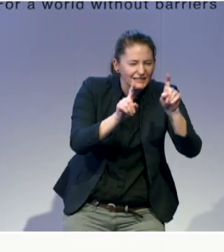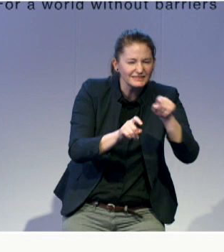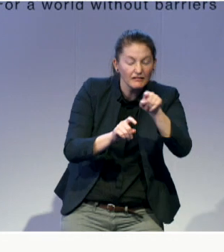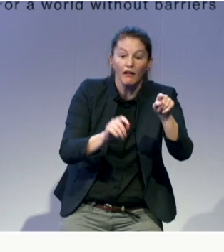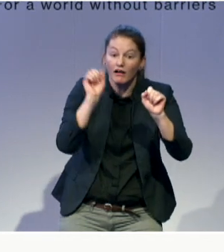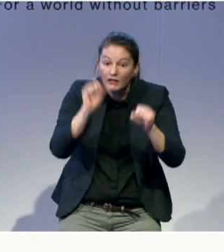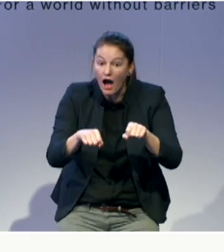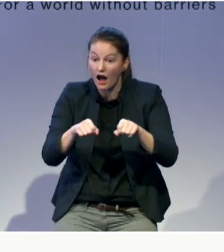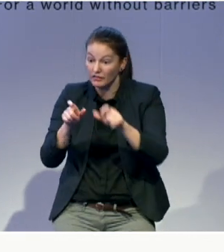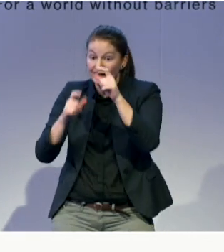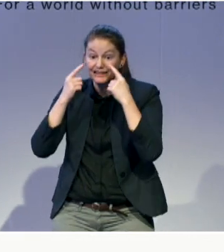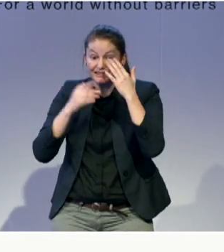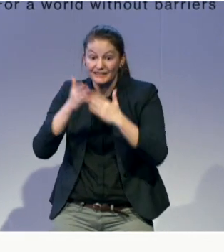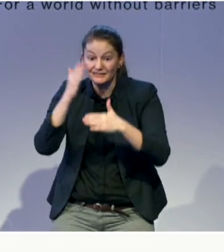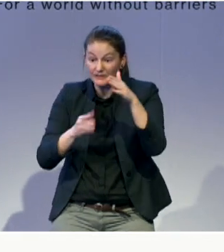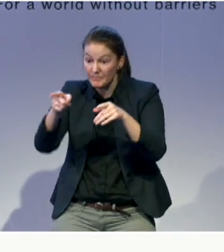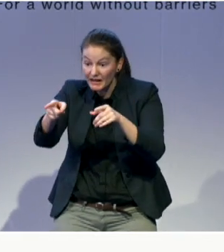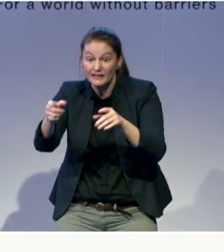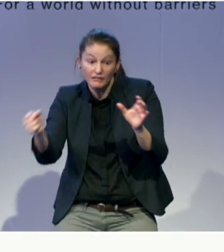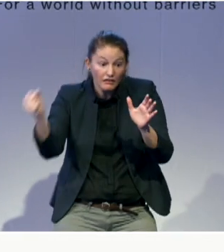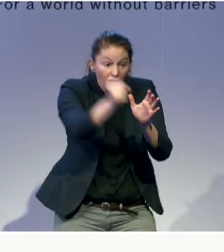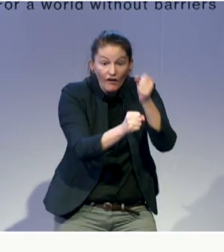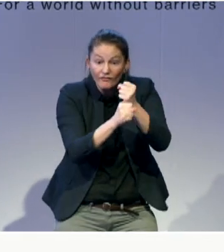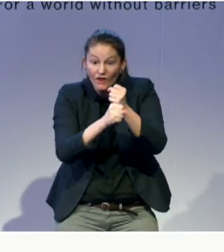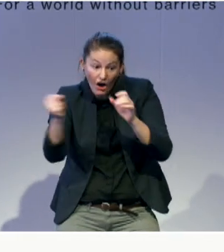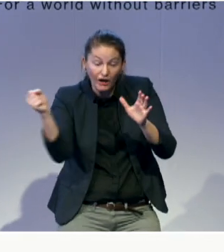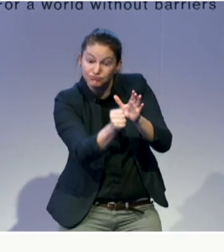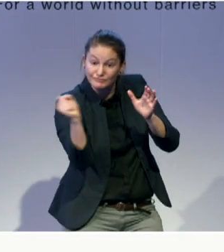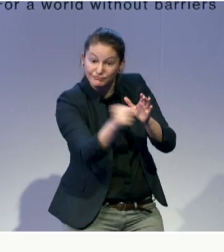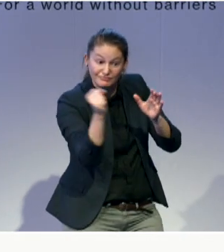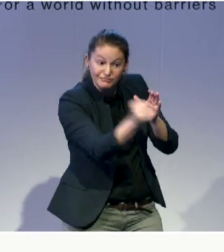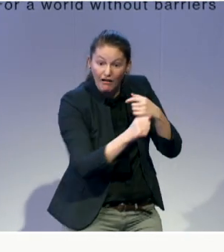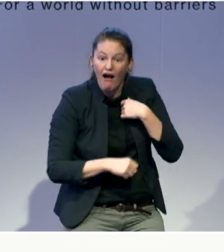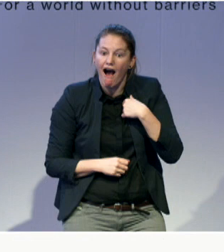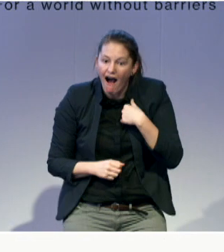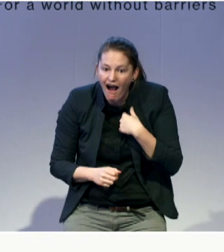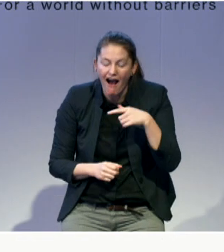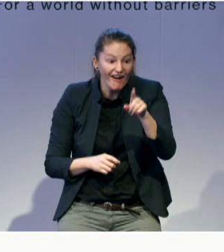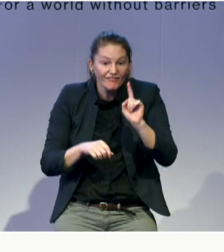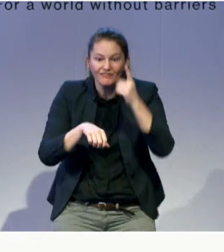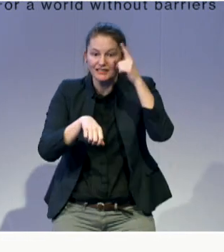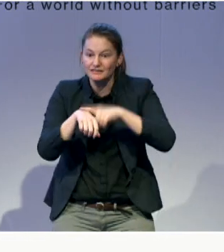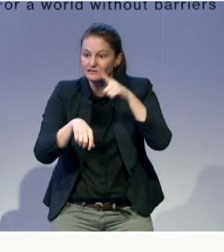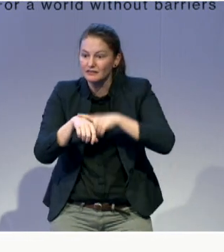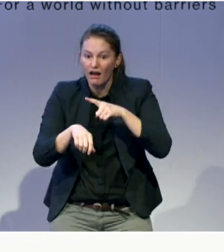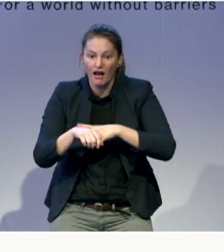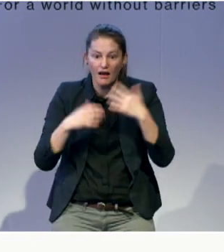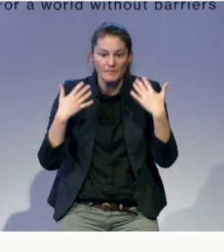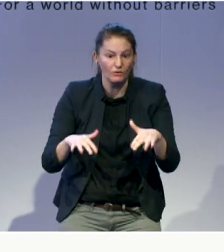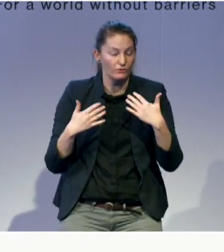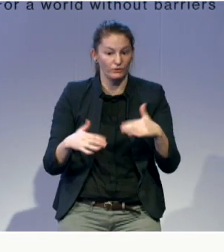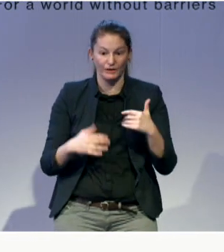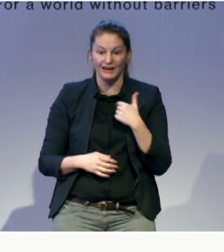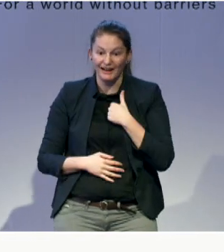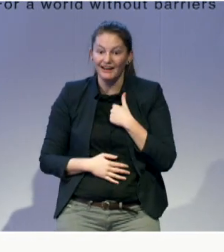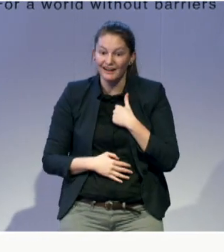of your original user first. I watch them now getting into major corporations so that